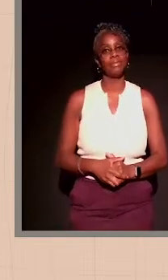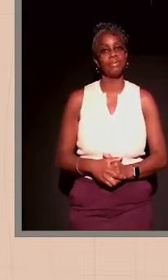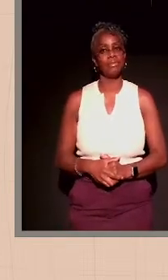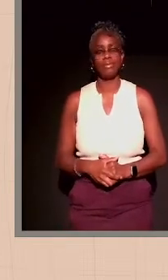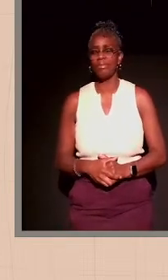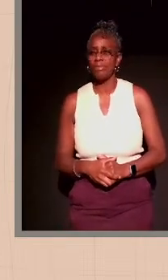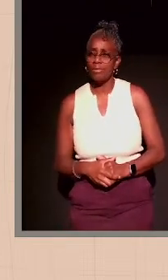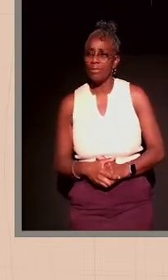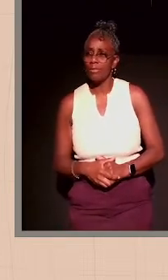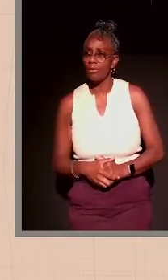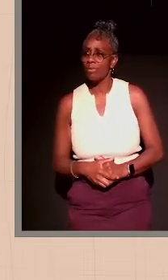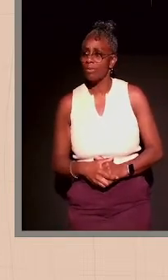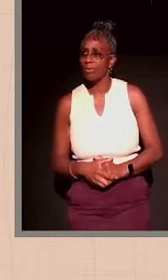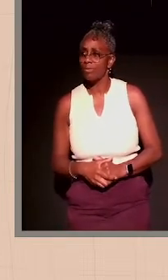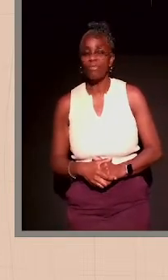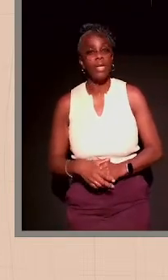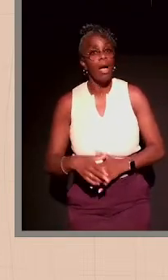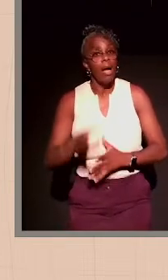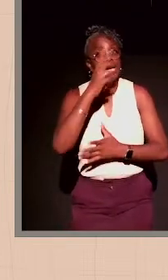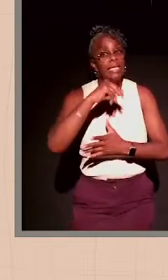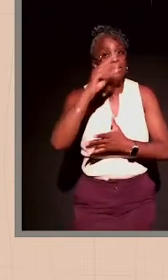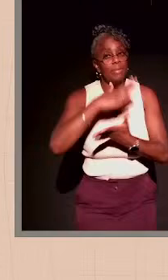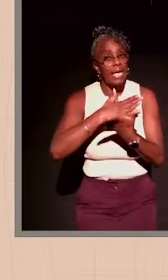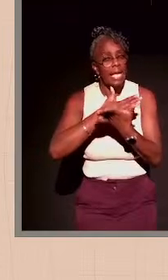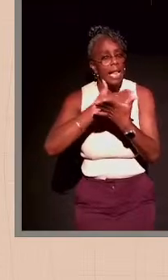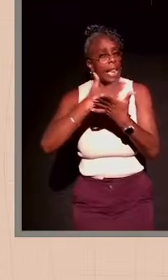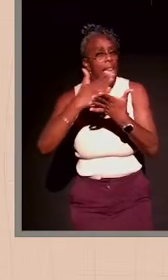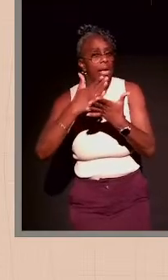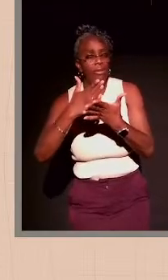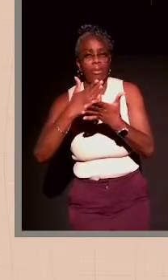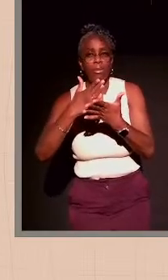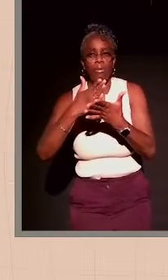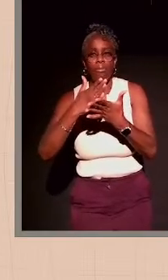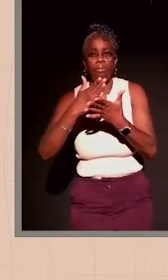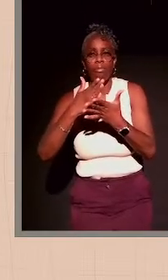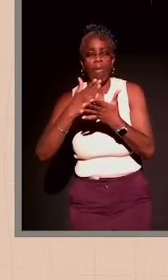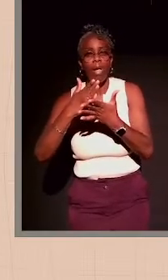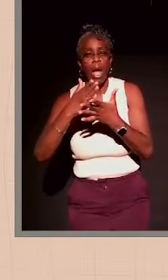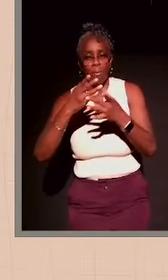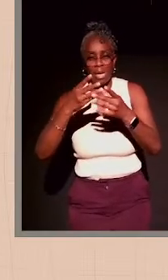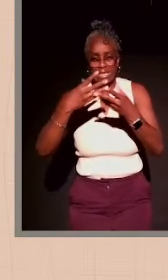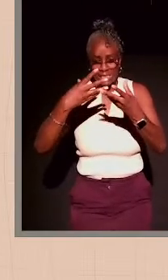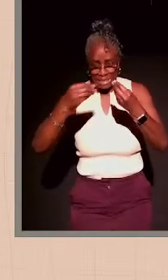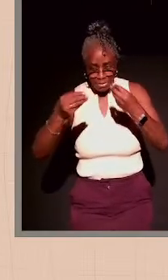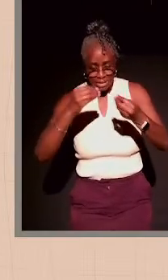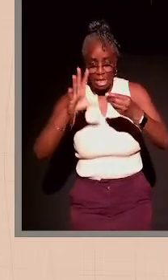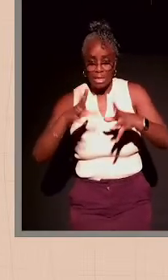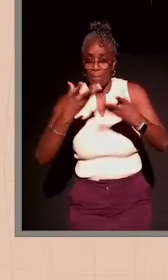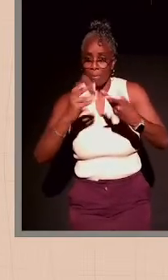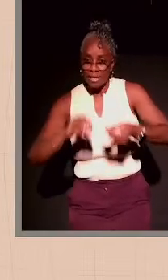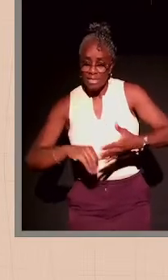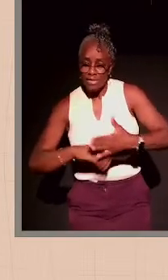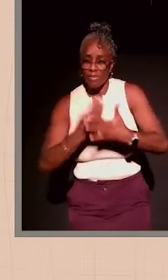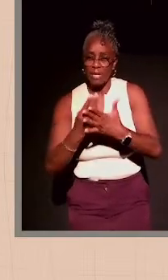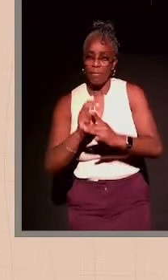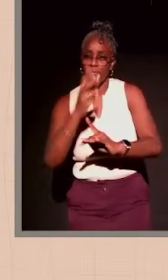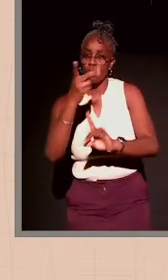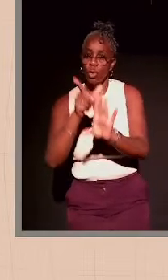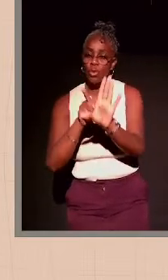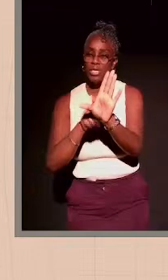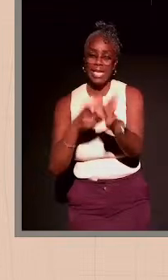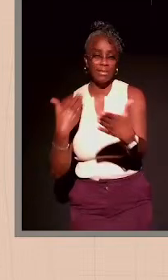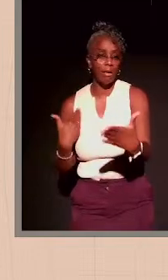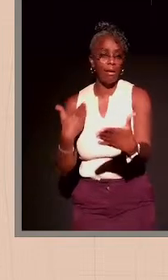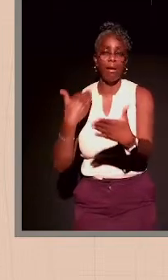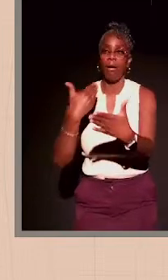I'm delighted to speak to you today about a software synthesizer that I've been developing for the past 3 years, which